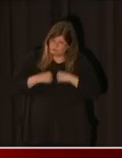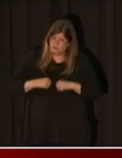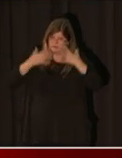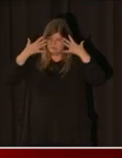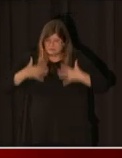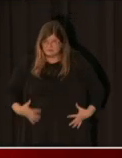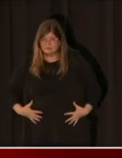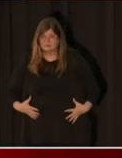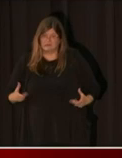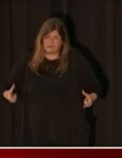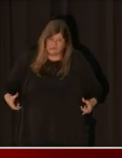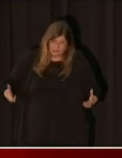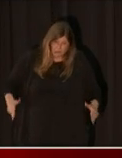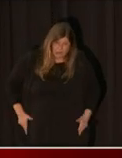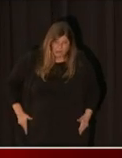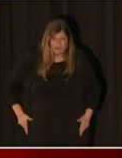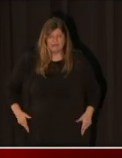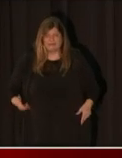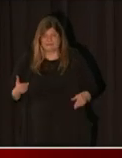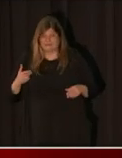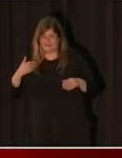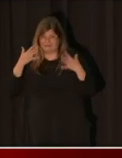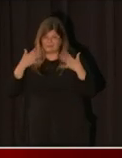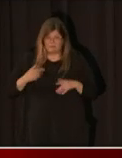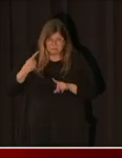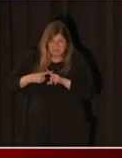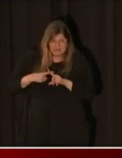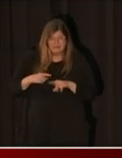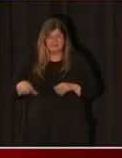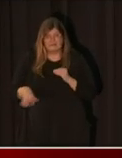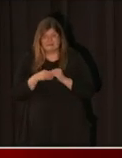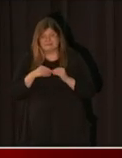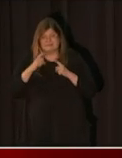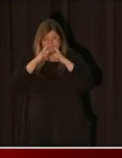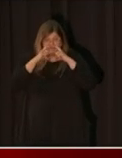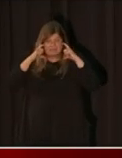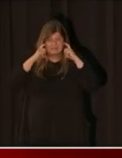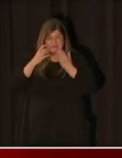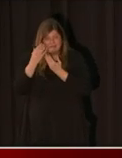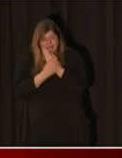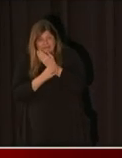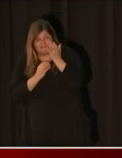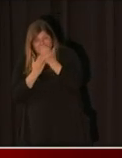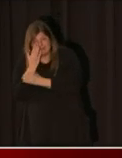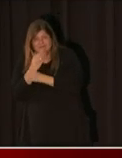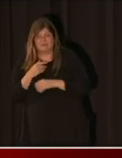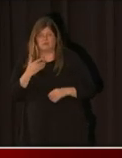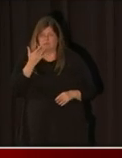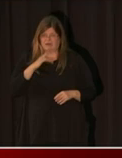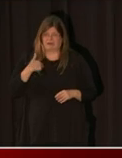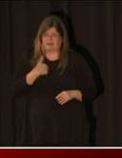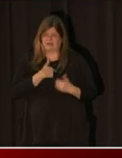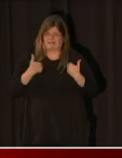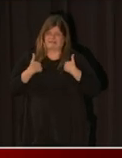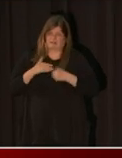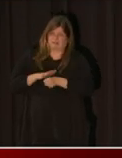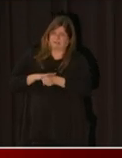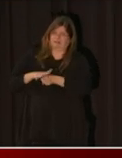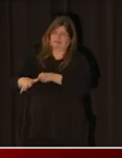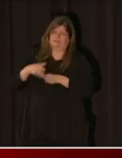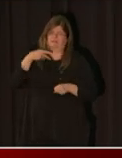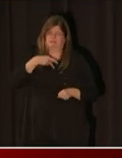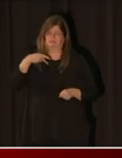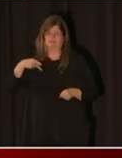of the resource. Right now, we've been very fortunate to have plenty of PPE, plenty of masks to provide to our